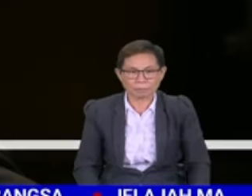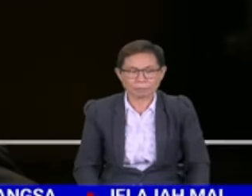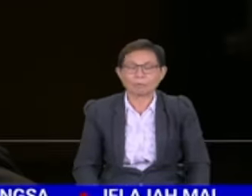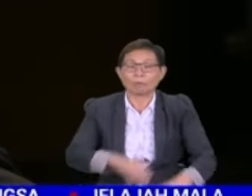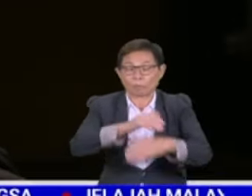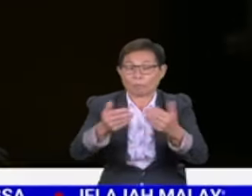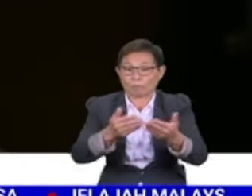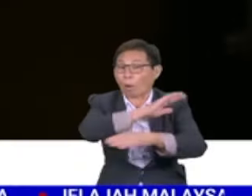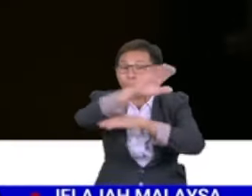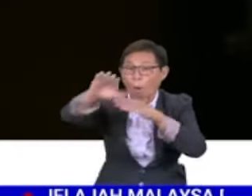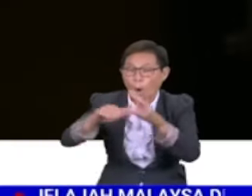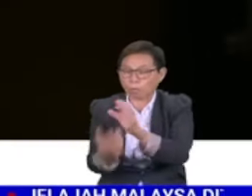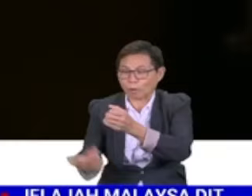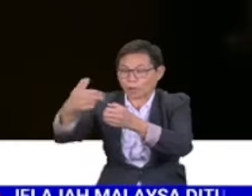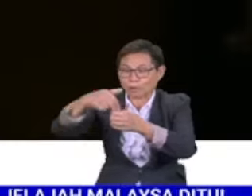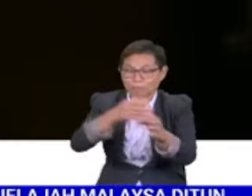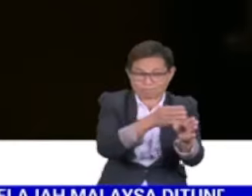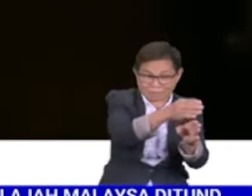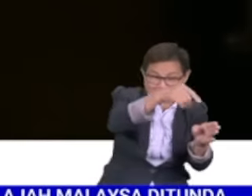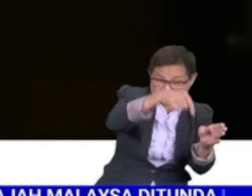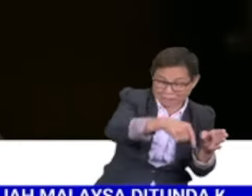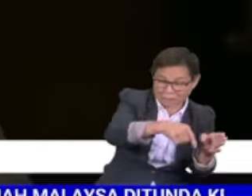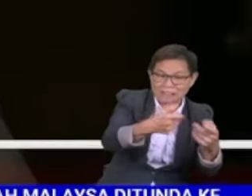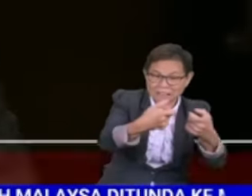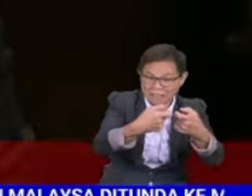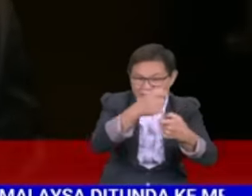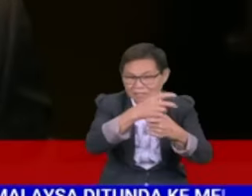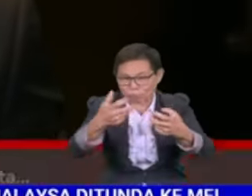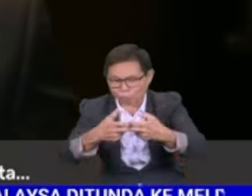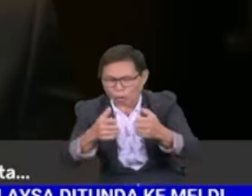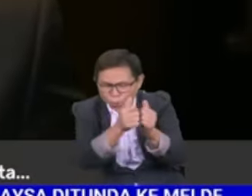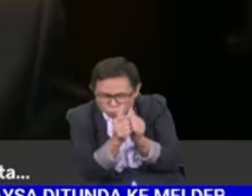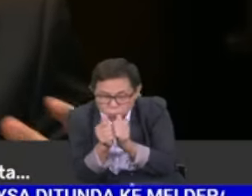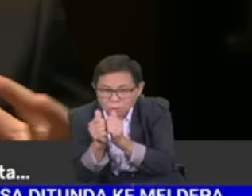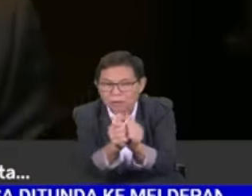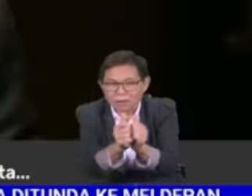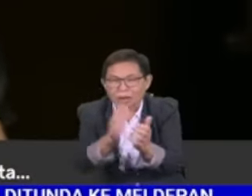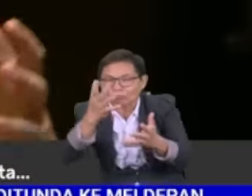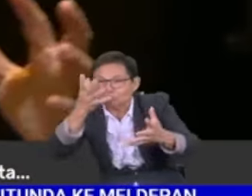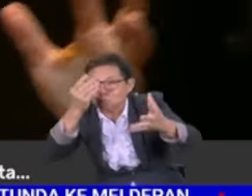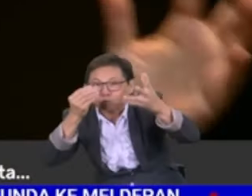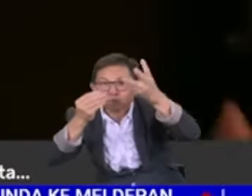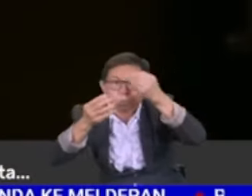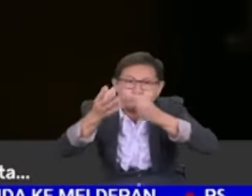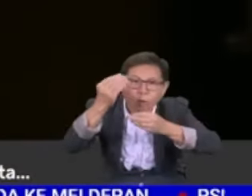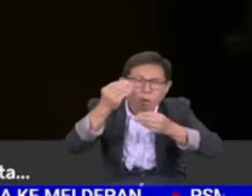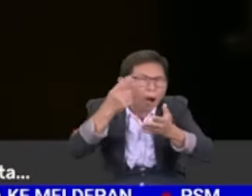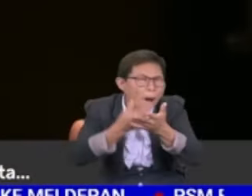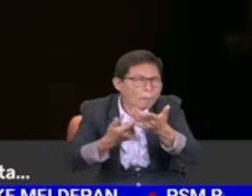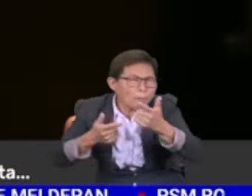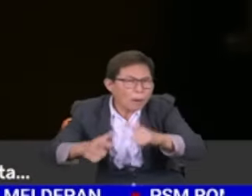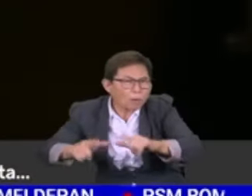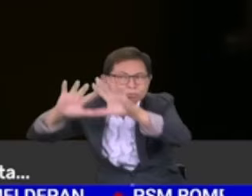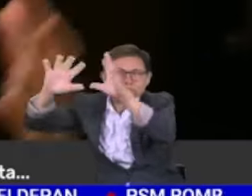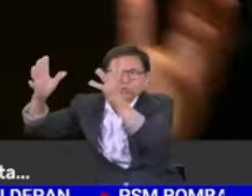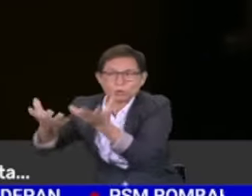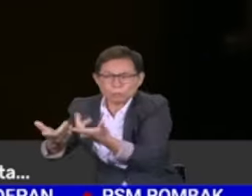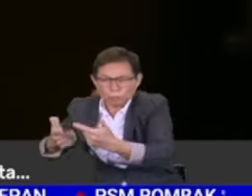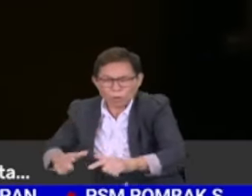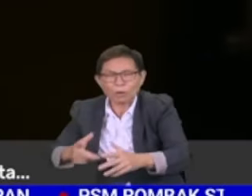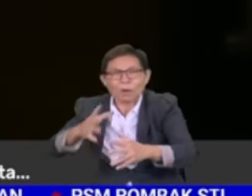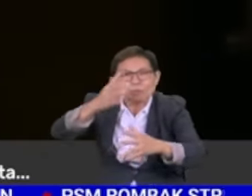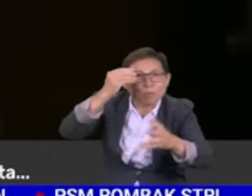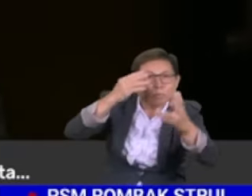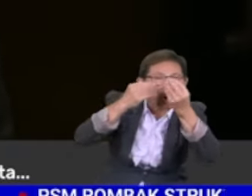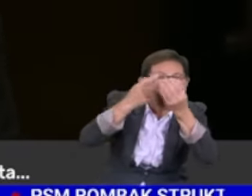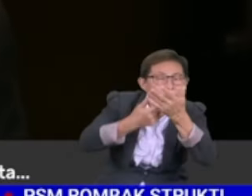Everyone who are involved in this sector will have to together learn about what is going on in the world. We have to learn about